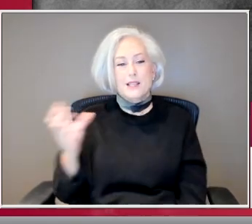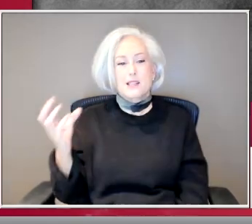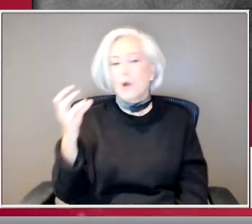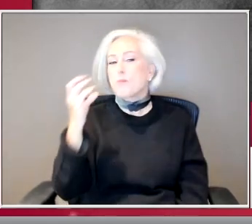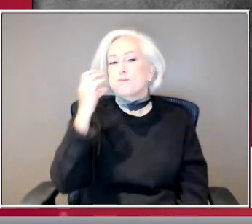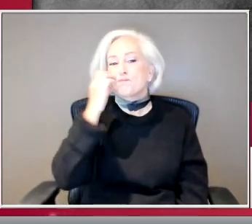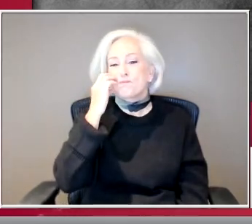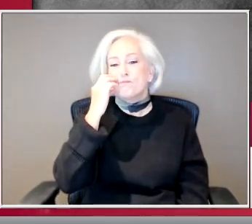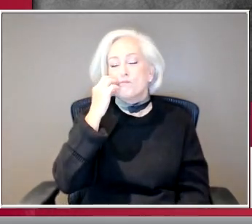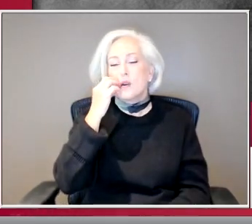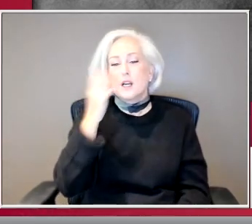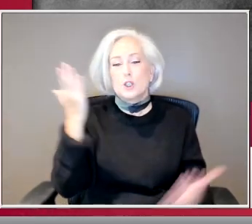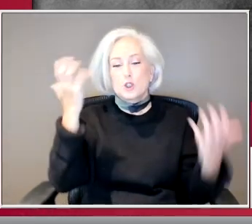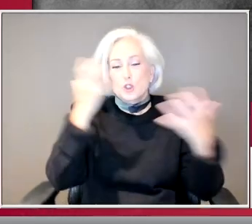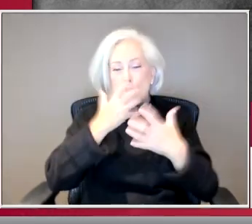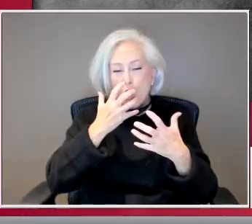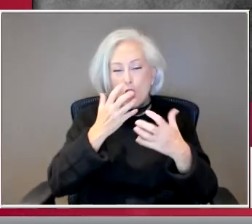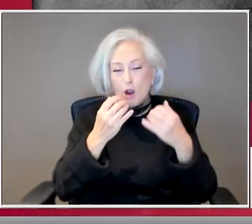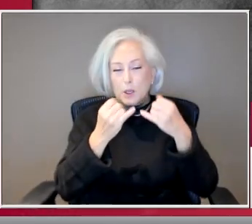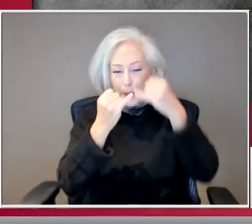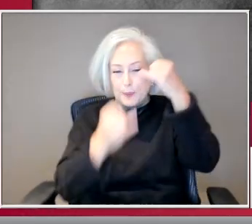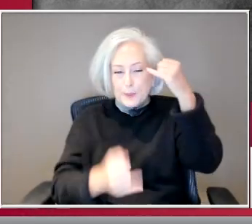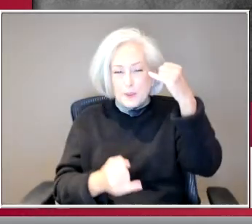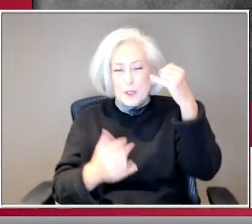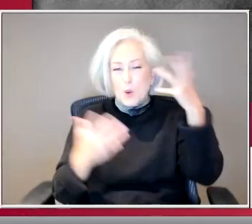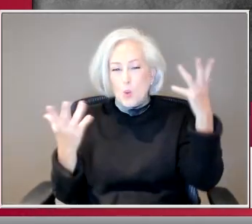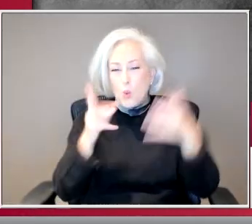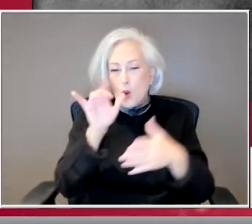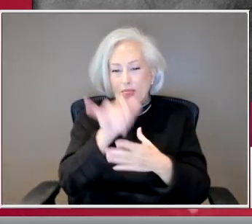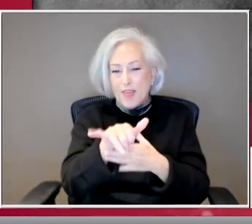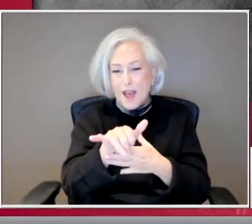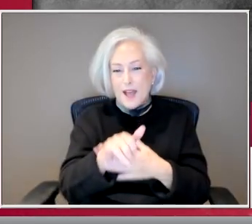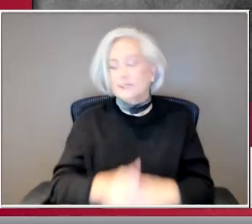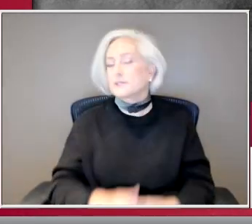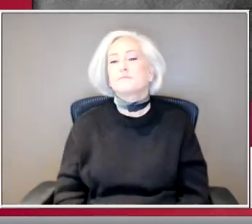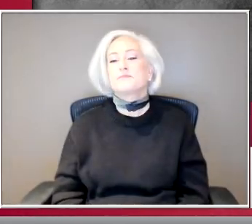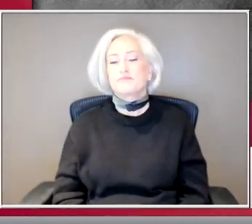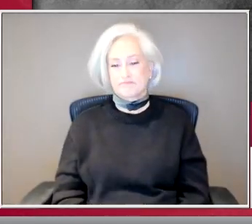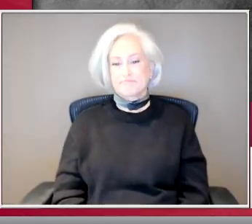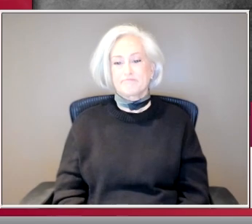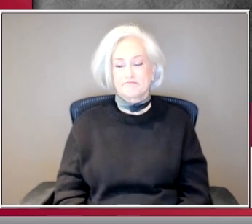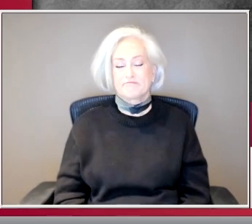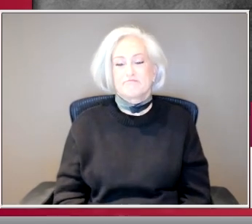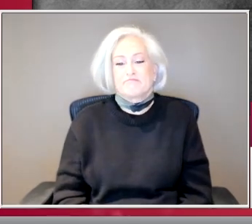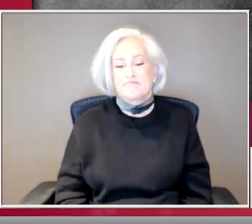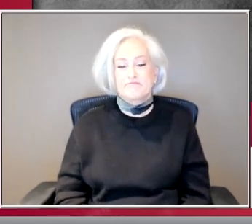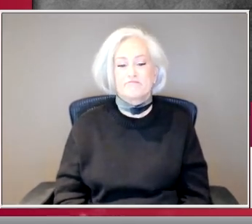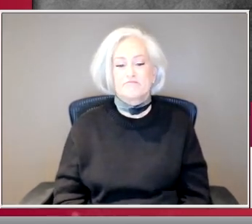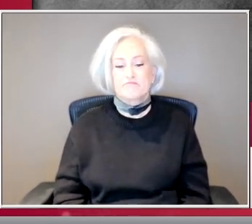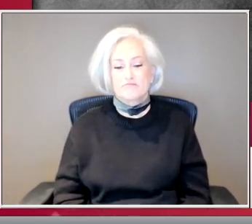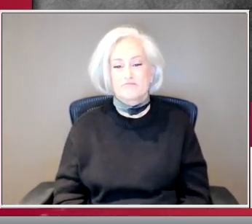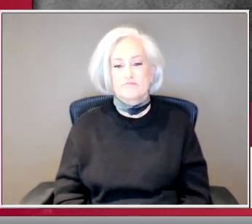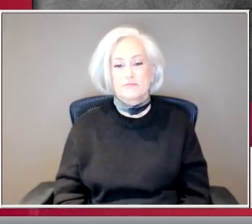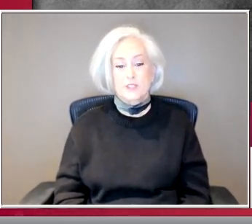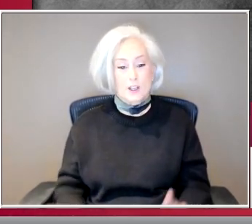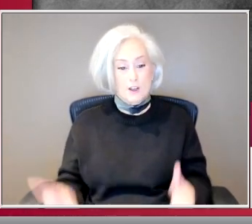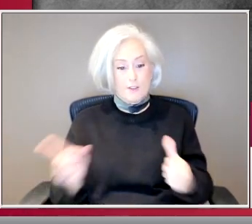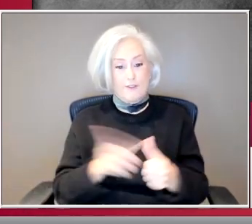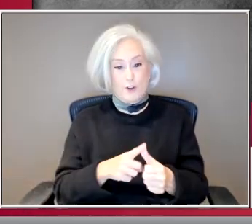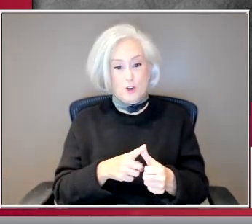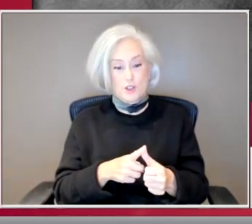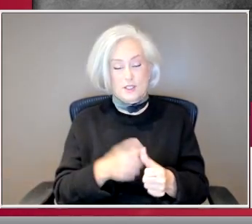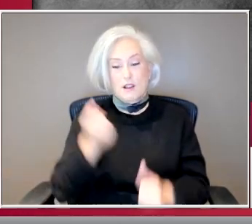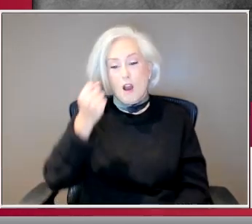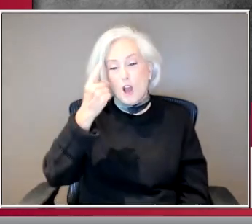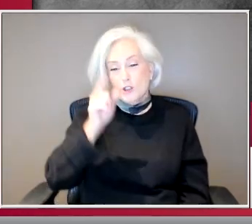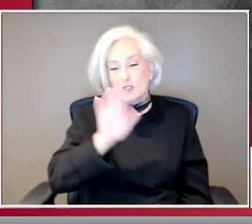there? Yeah, so maybe I can take you through some of this. I think maybe to start we should understand Anne's heart just a little